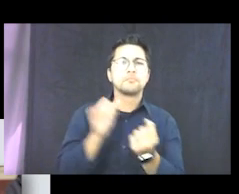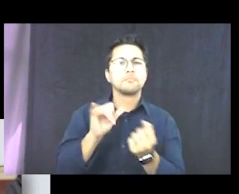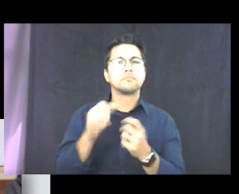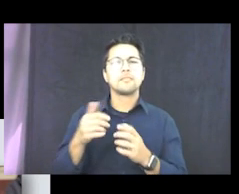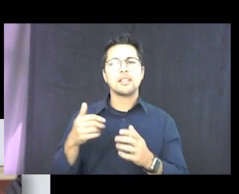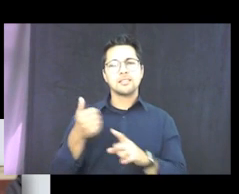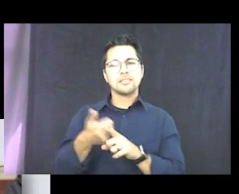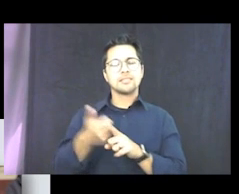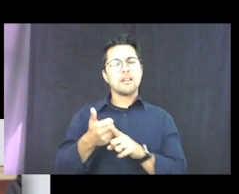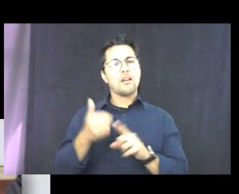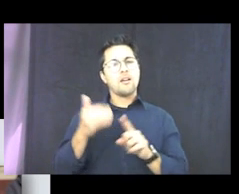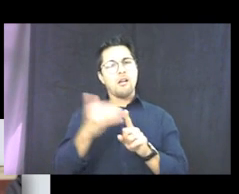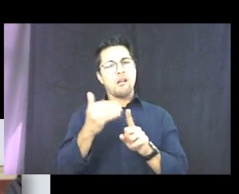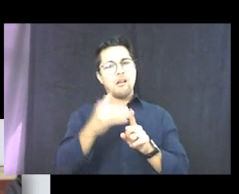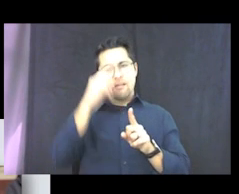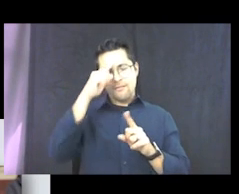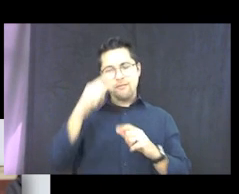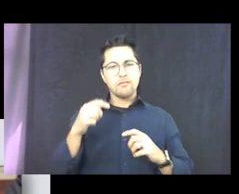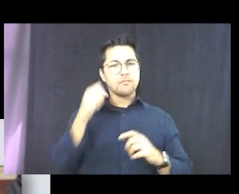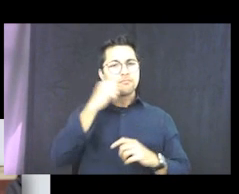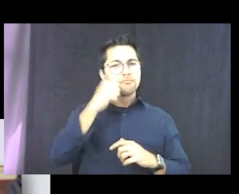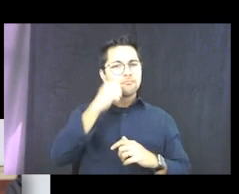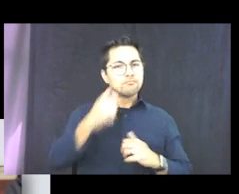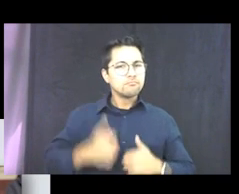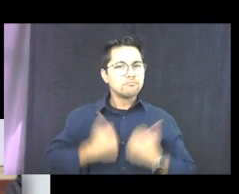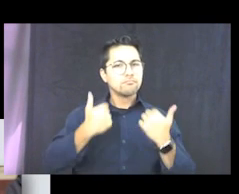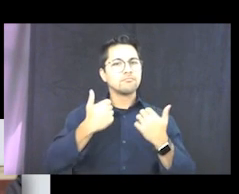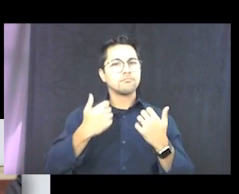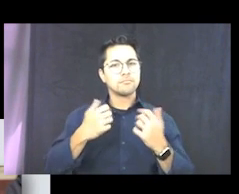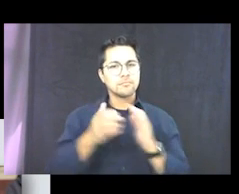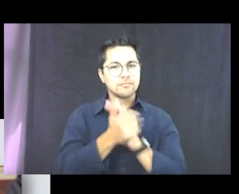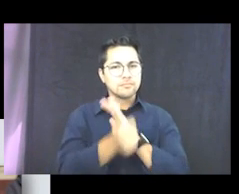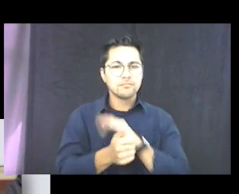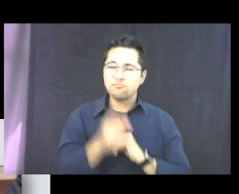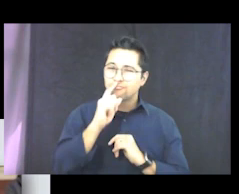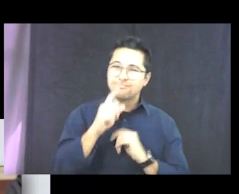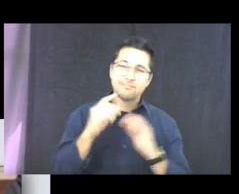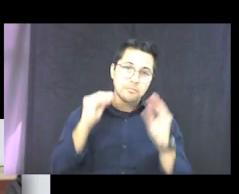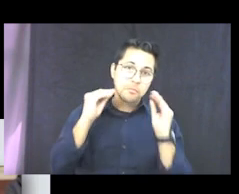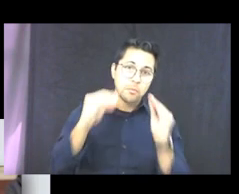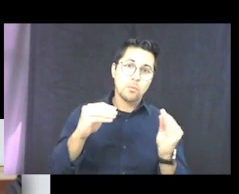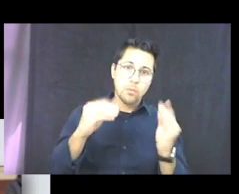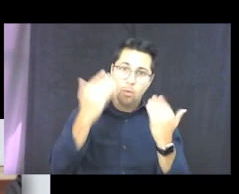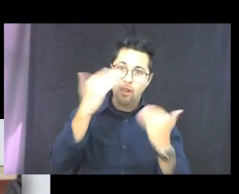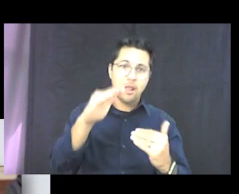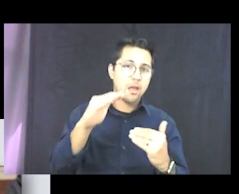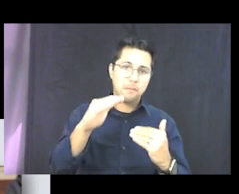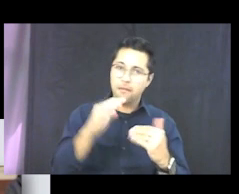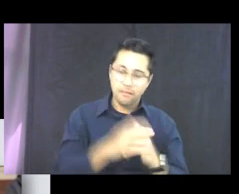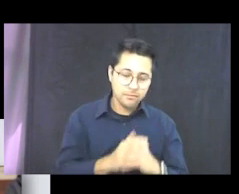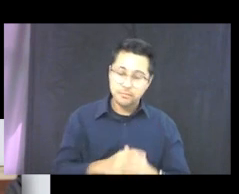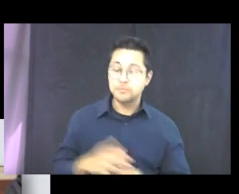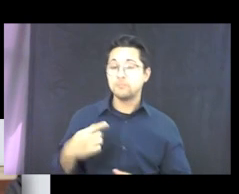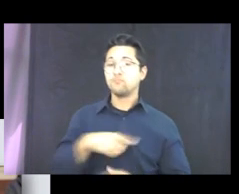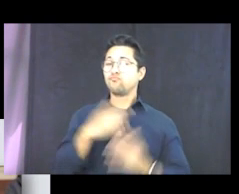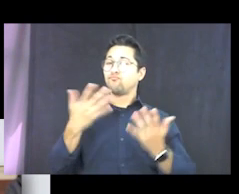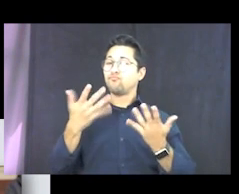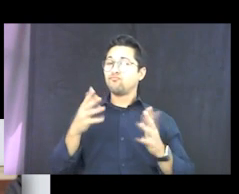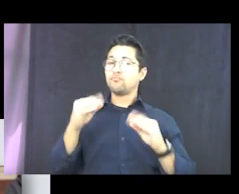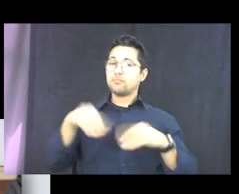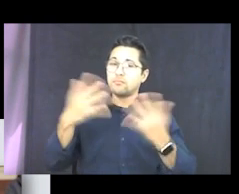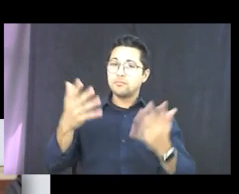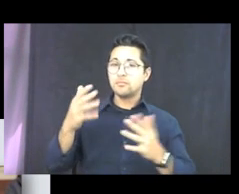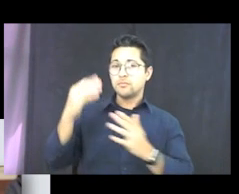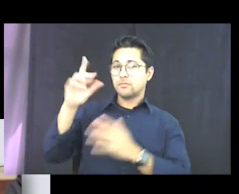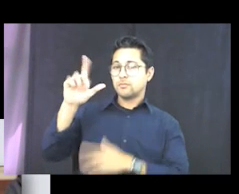self-prompting for daily living skills. There are endless possibilities. We have provided you with a link to a Wakelet